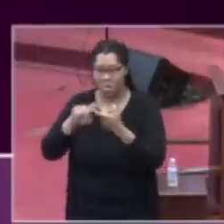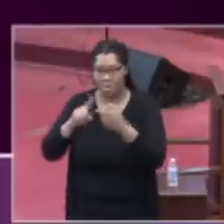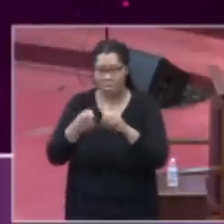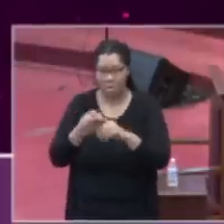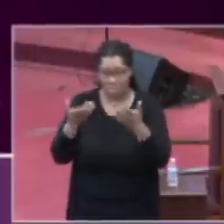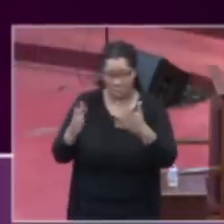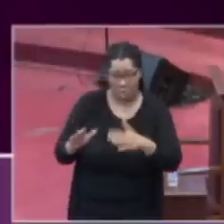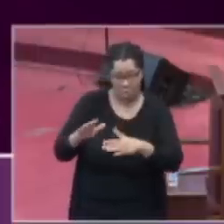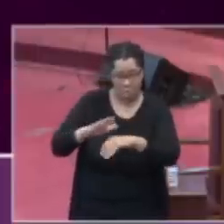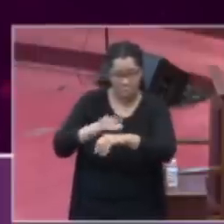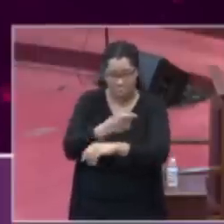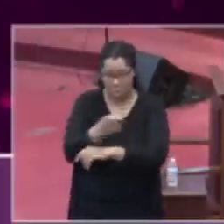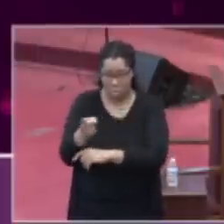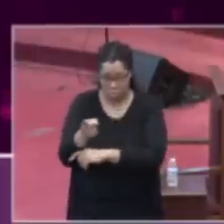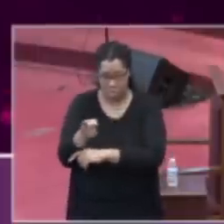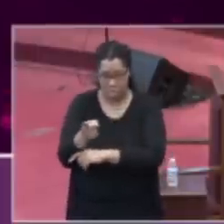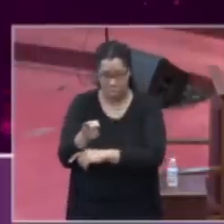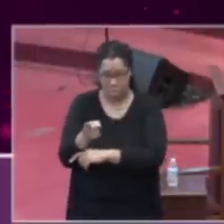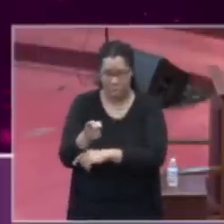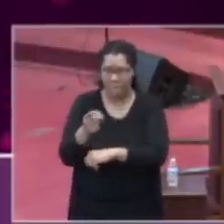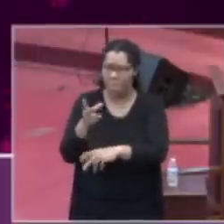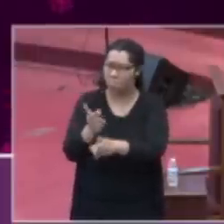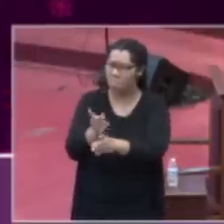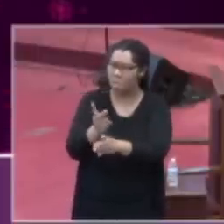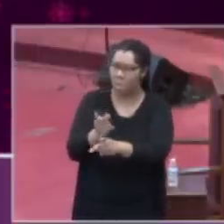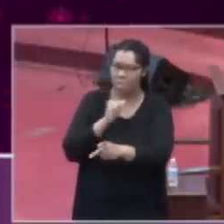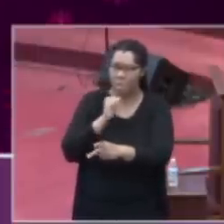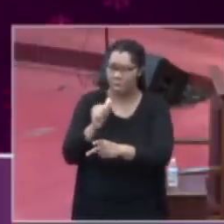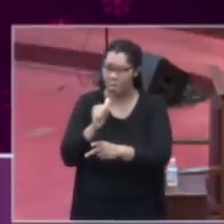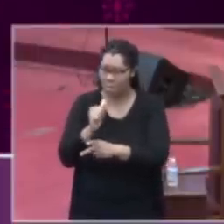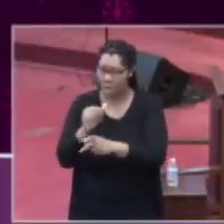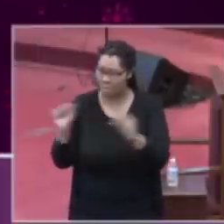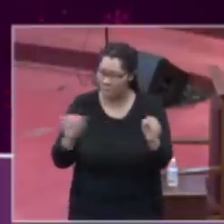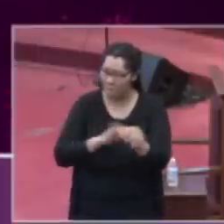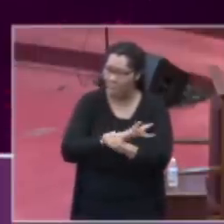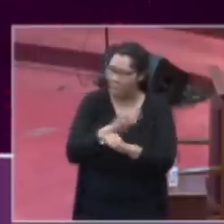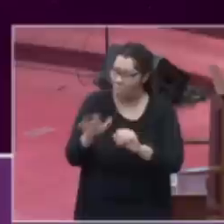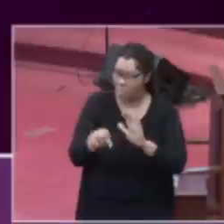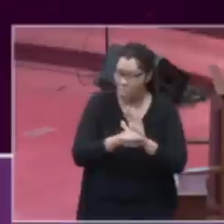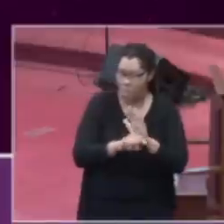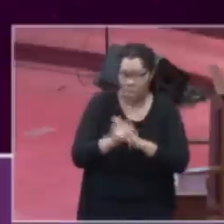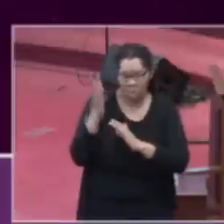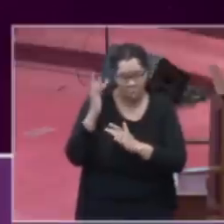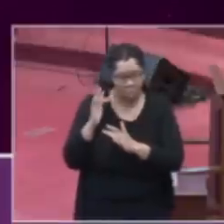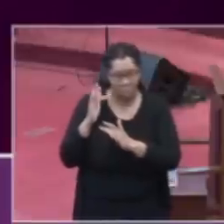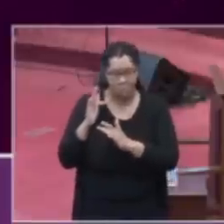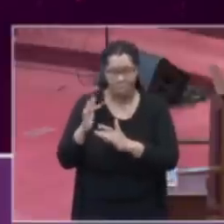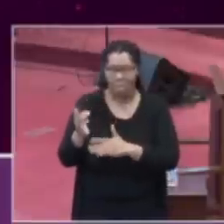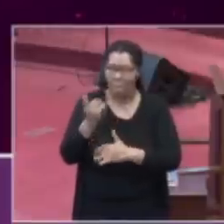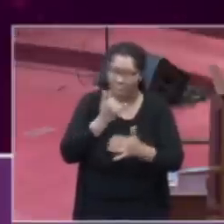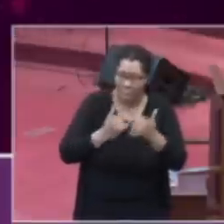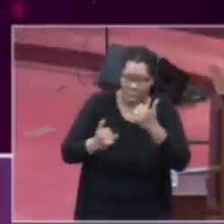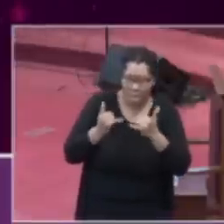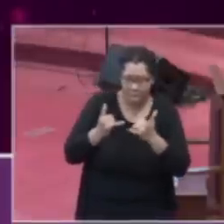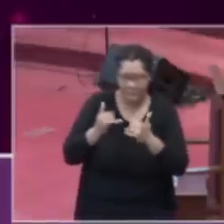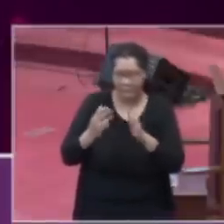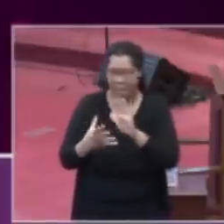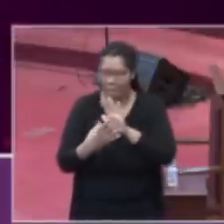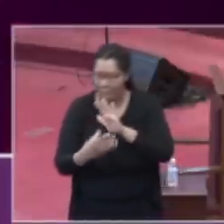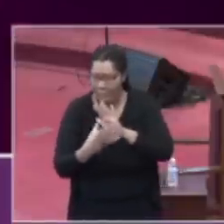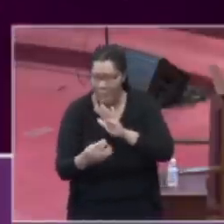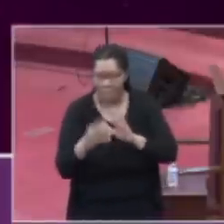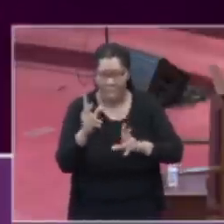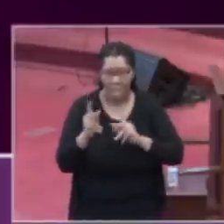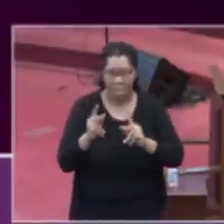forewarned, be on your guard so that you may not be carried away by the error of the lawless